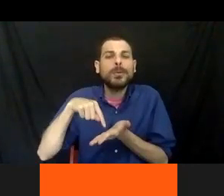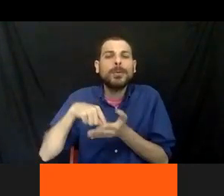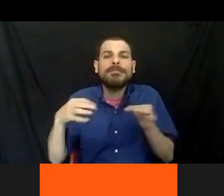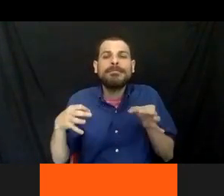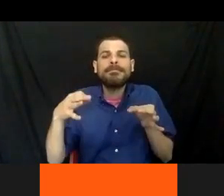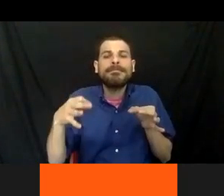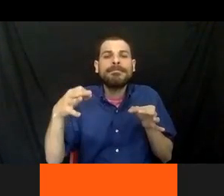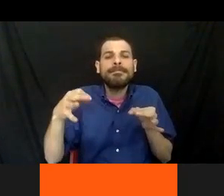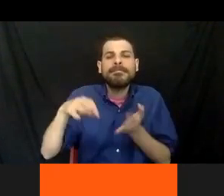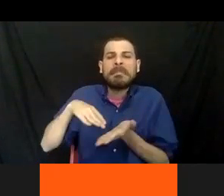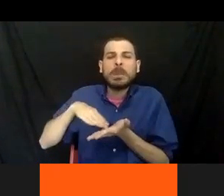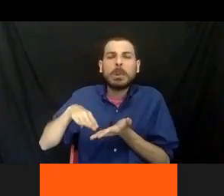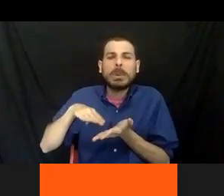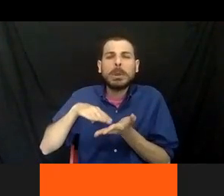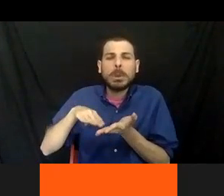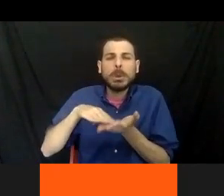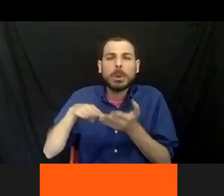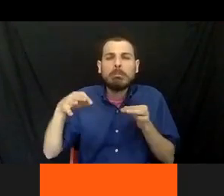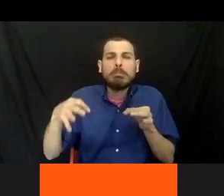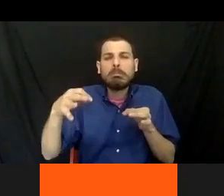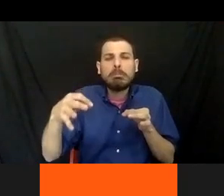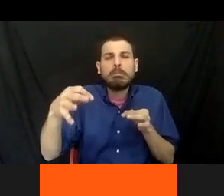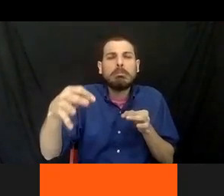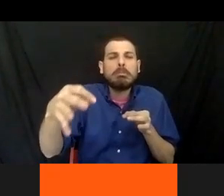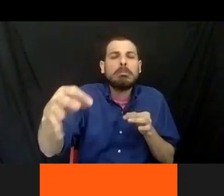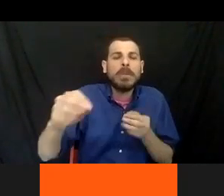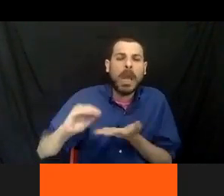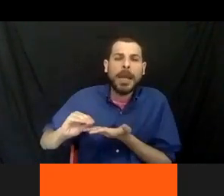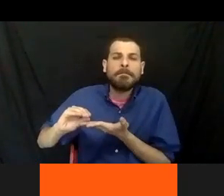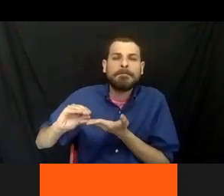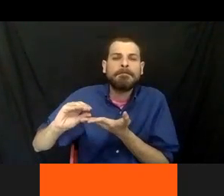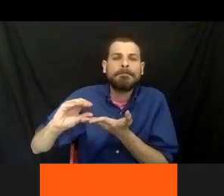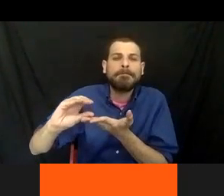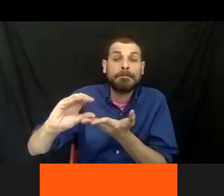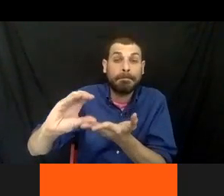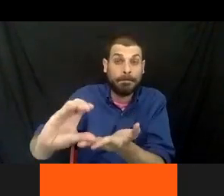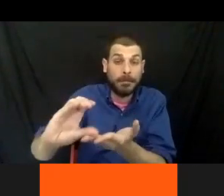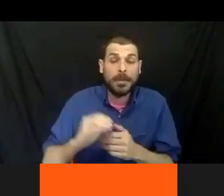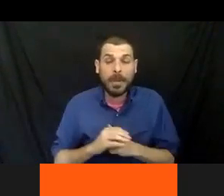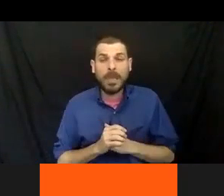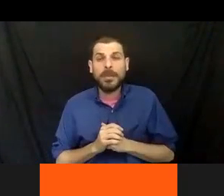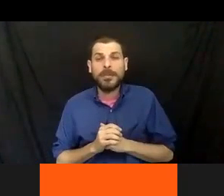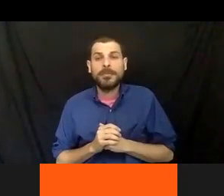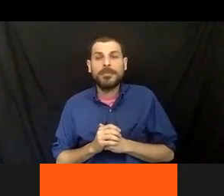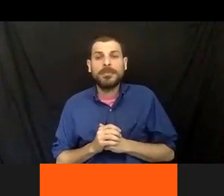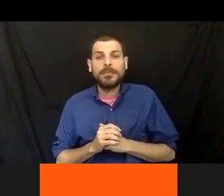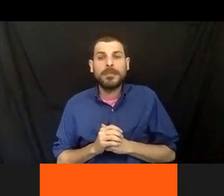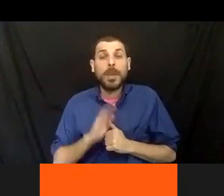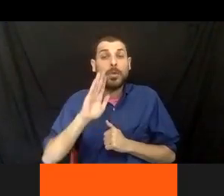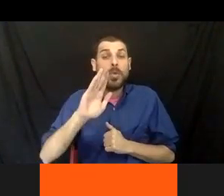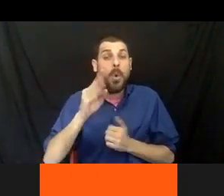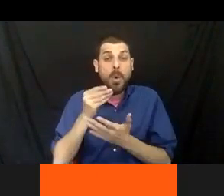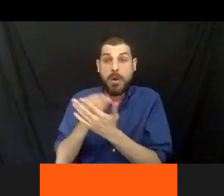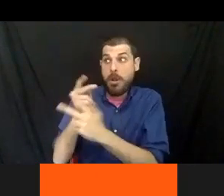excused temporarily from making them. And depending on what kind of loan